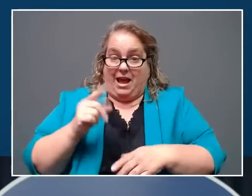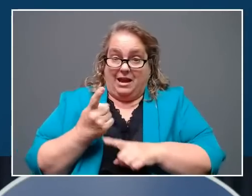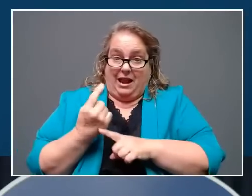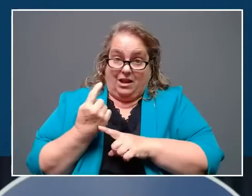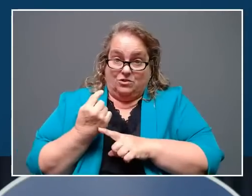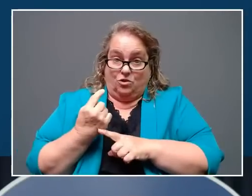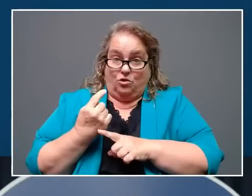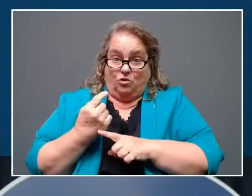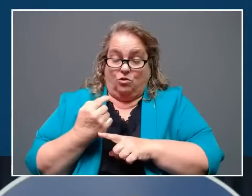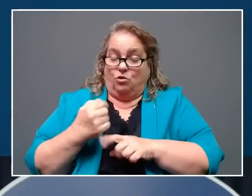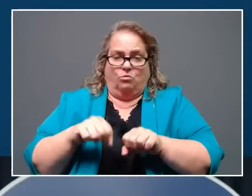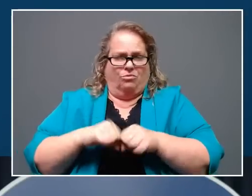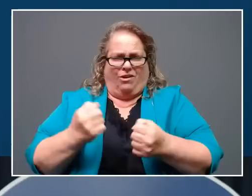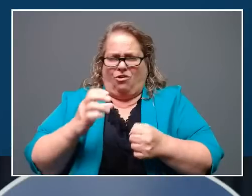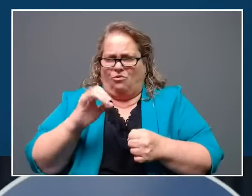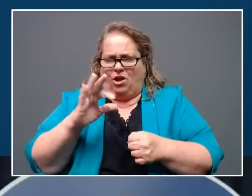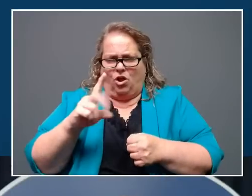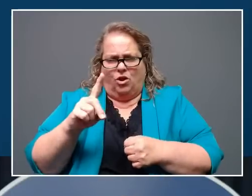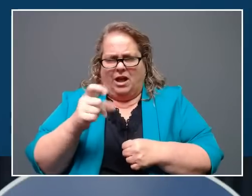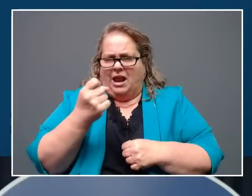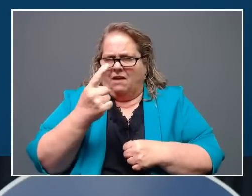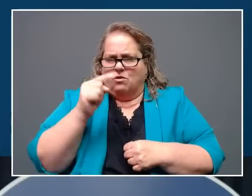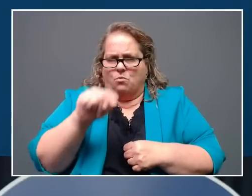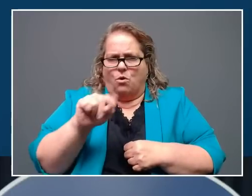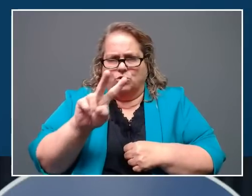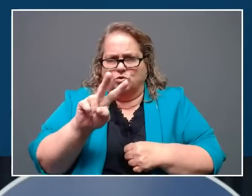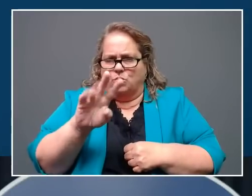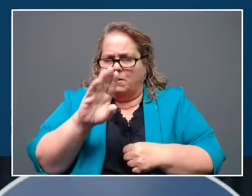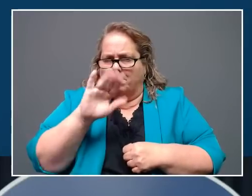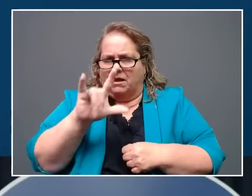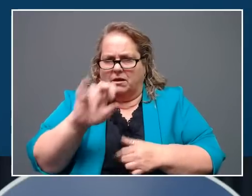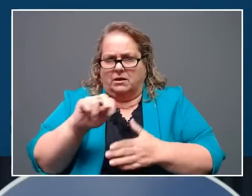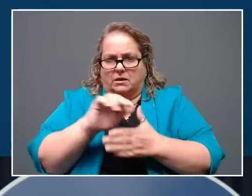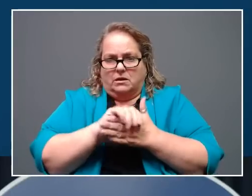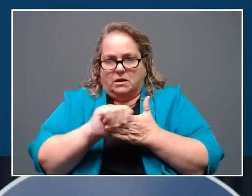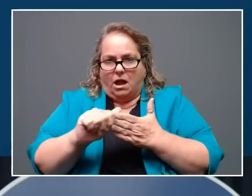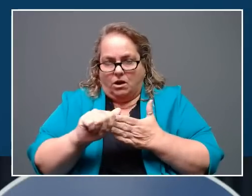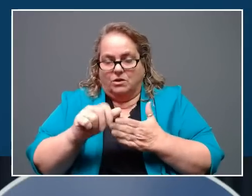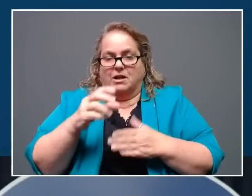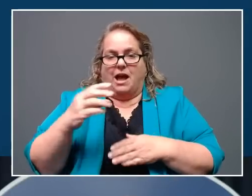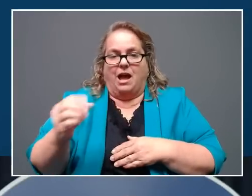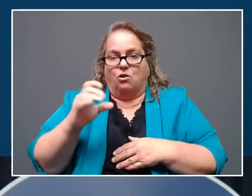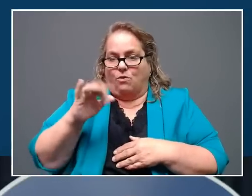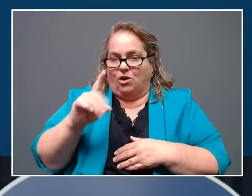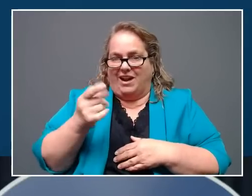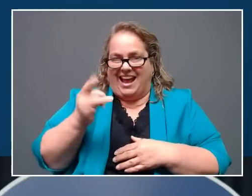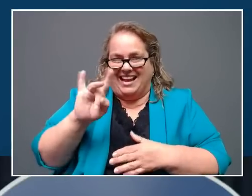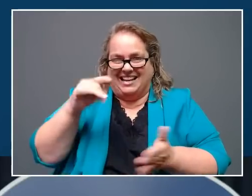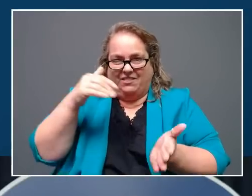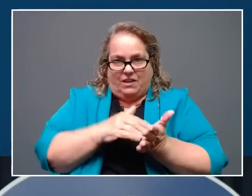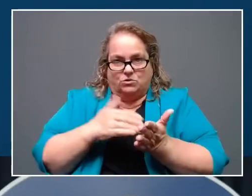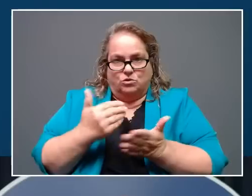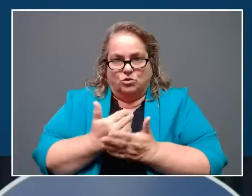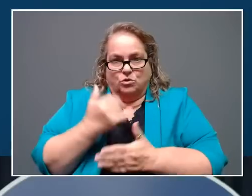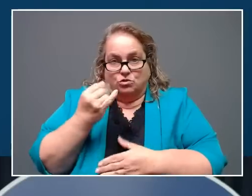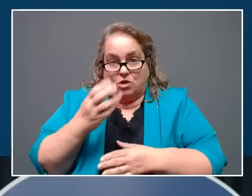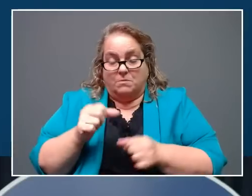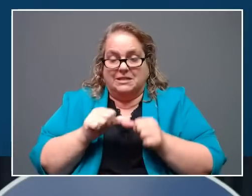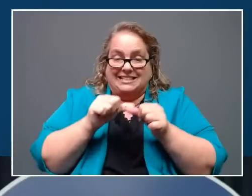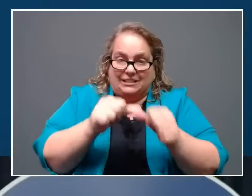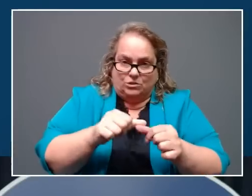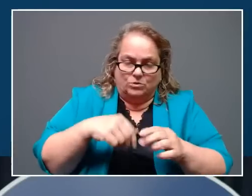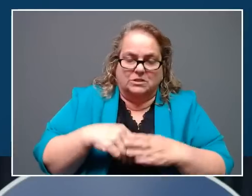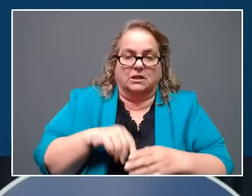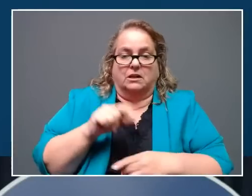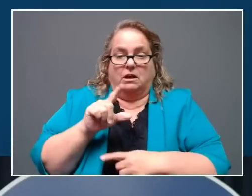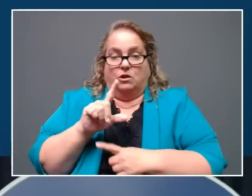a record $11.2 billion in new private sector investment and a record 18,000 new jobs, continues in 2022. This